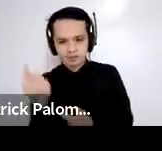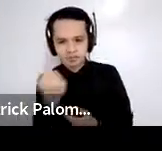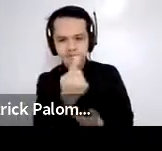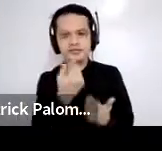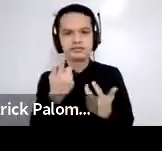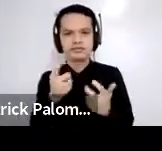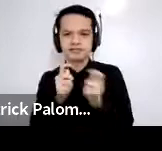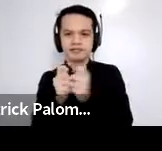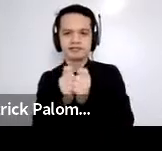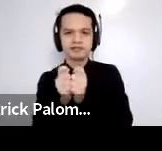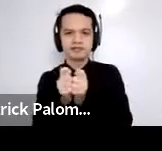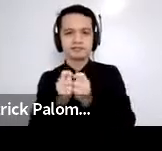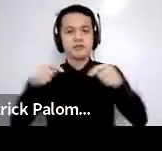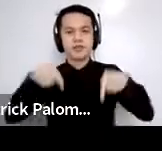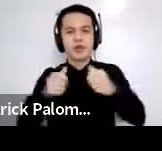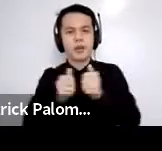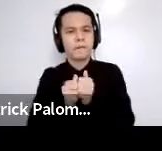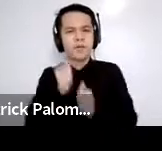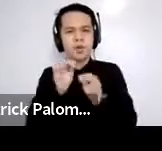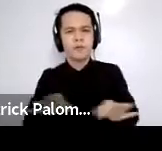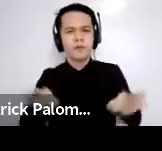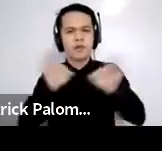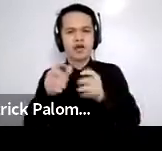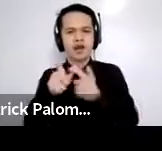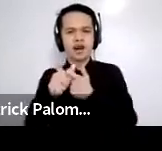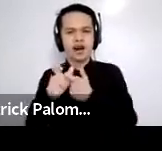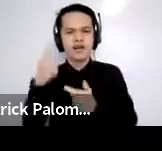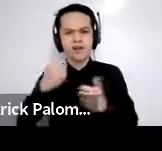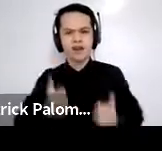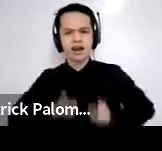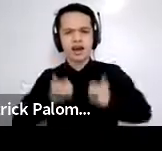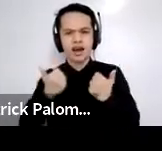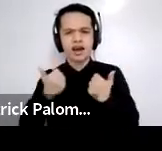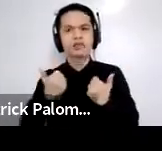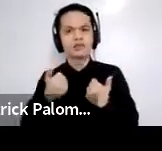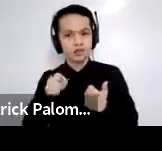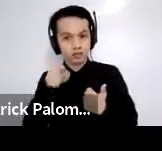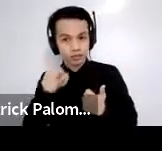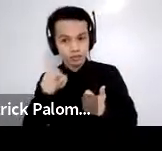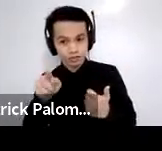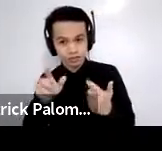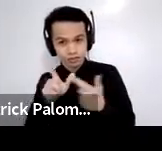important race of our lives. Will you race with us?